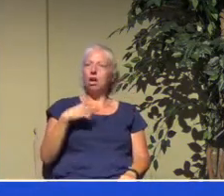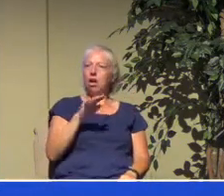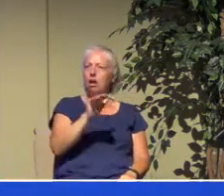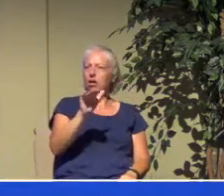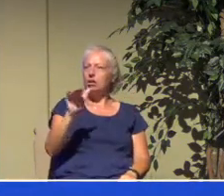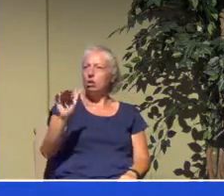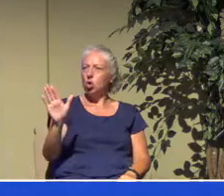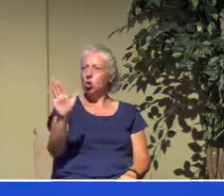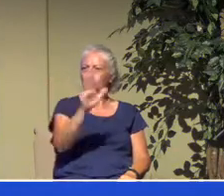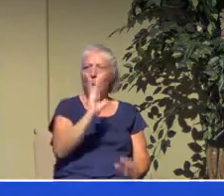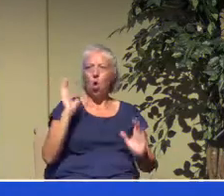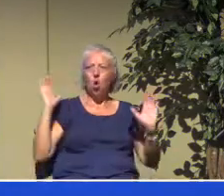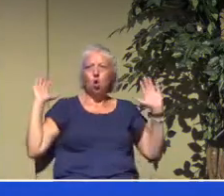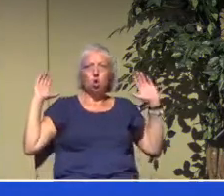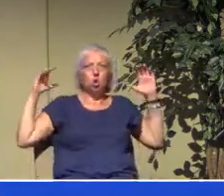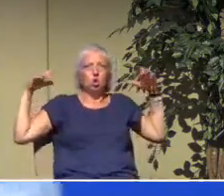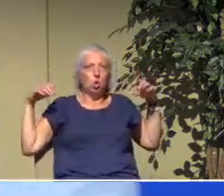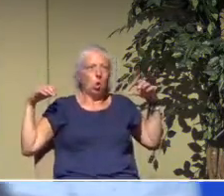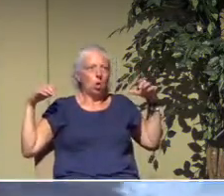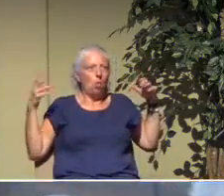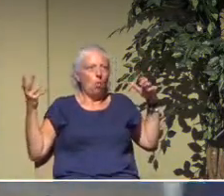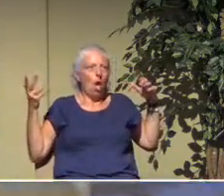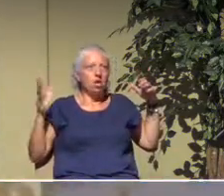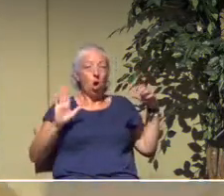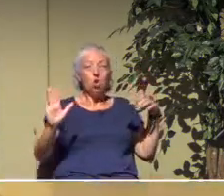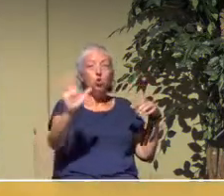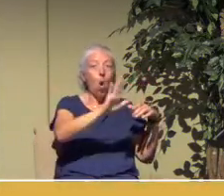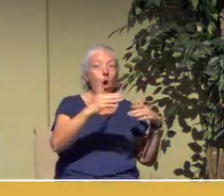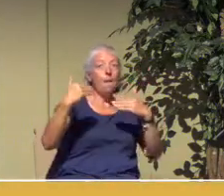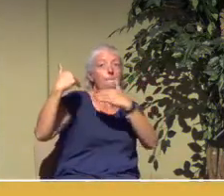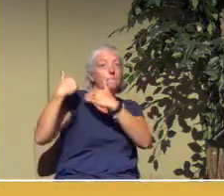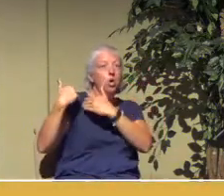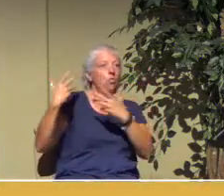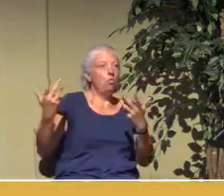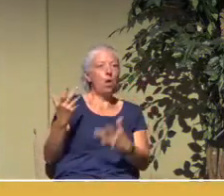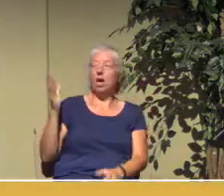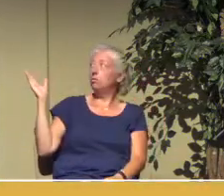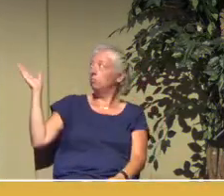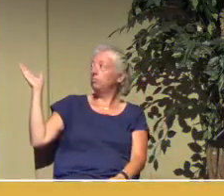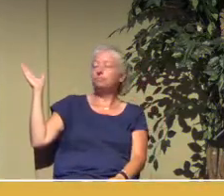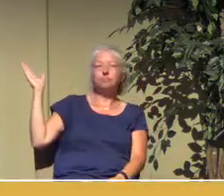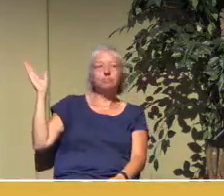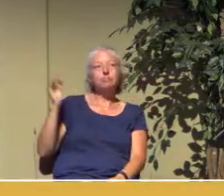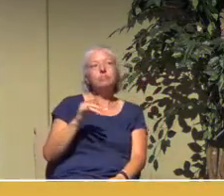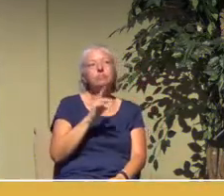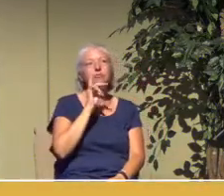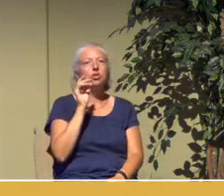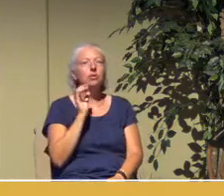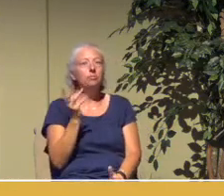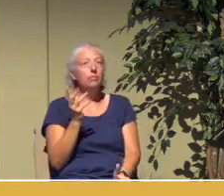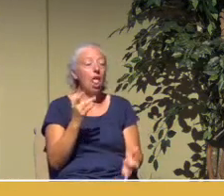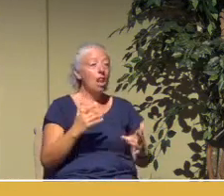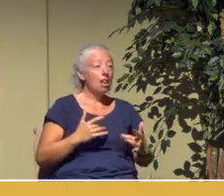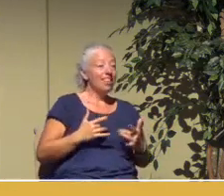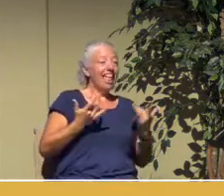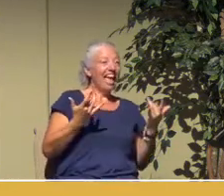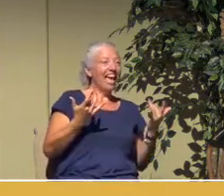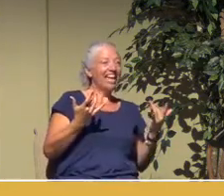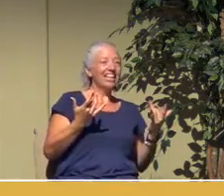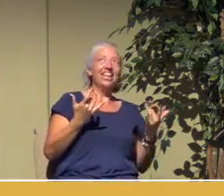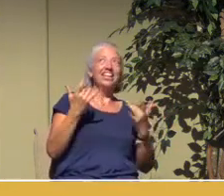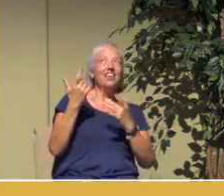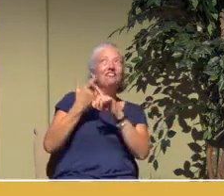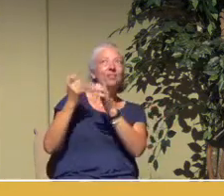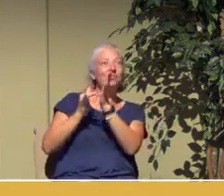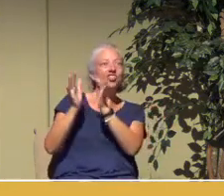carrying? Let's look at that picture once again. What is the yoke you are carrying? Is it a light yoke, the one Jesus